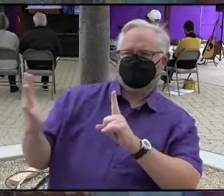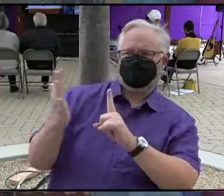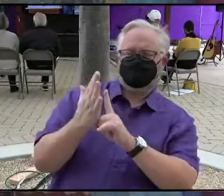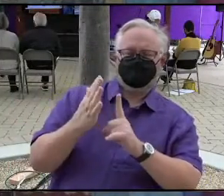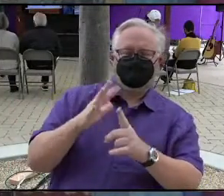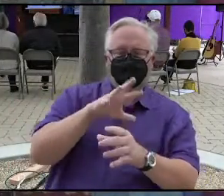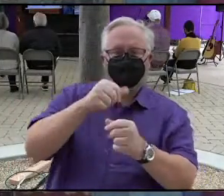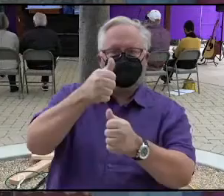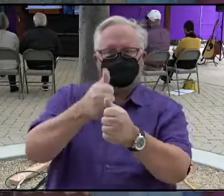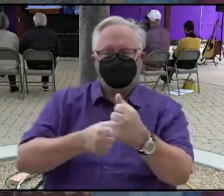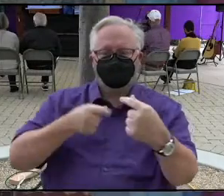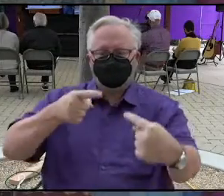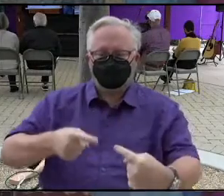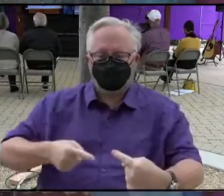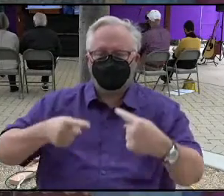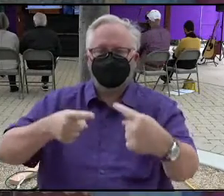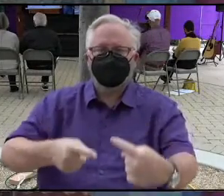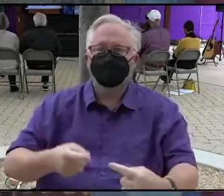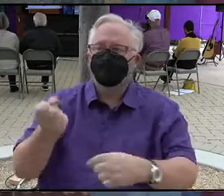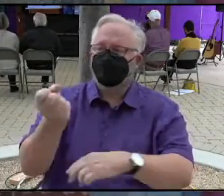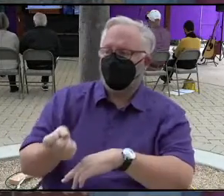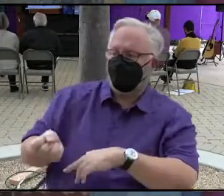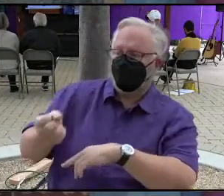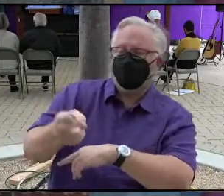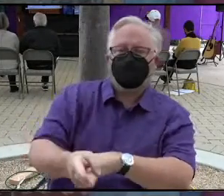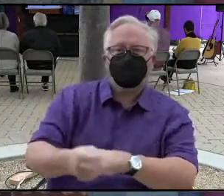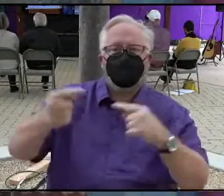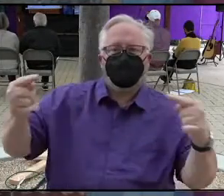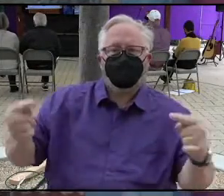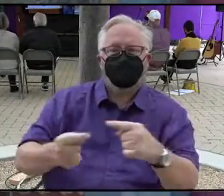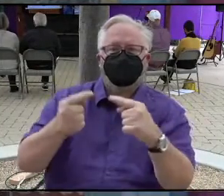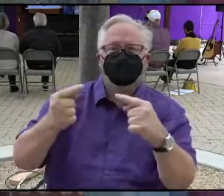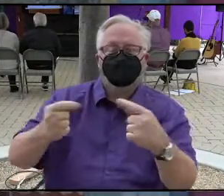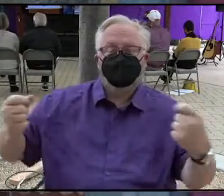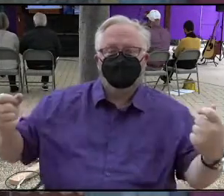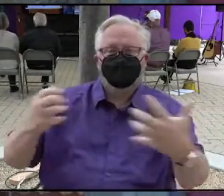every struggle to overcome pain and fear and oppression.